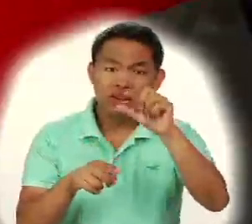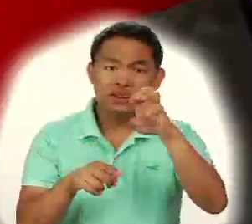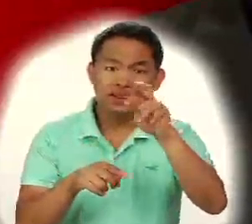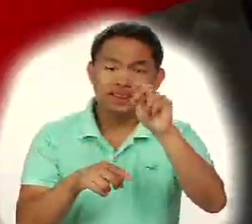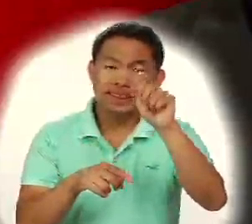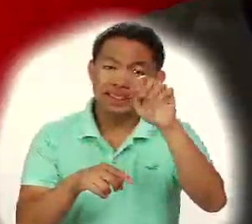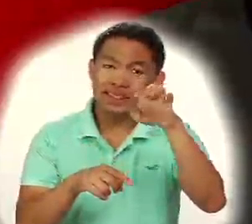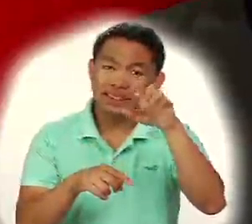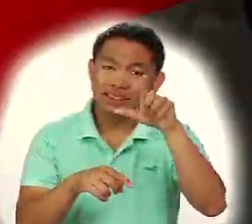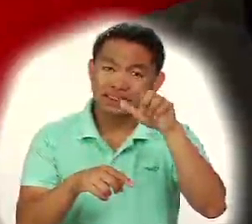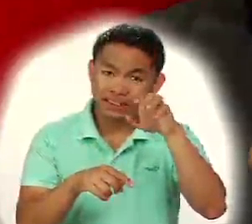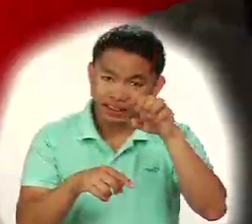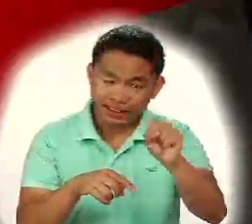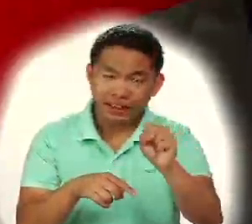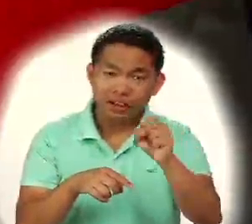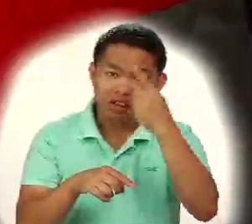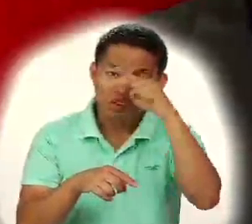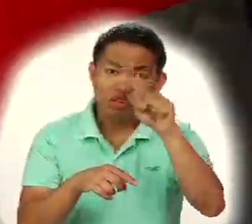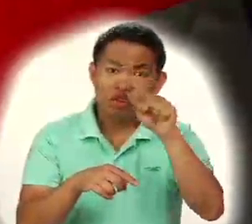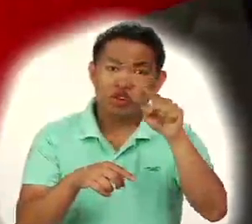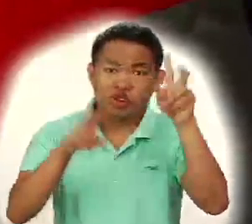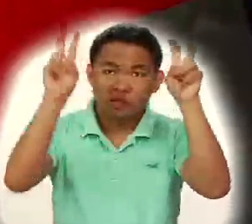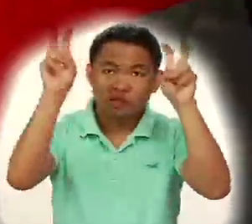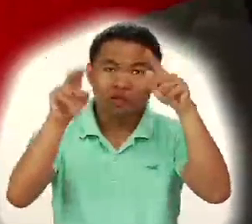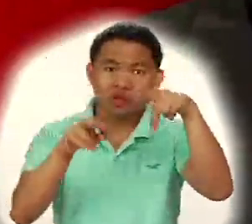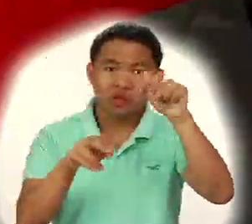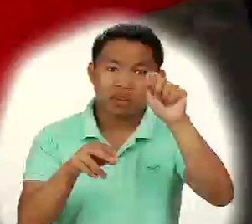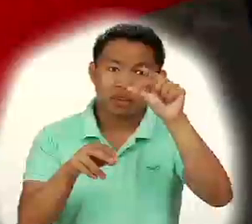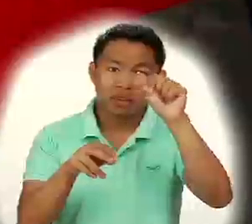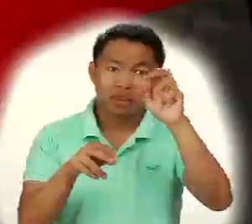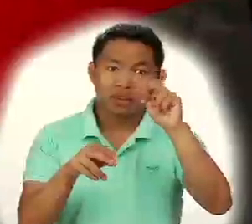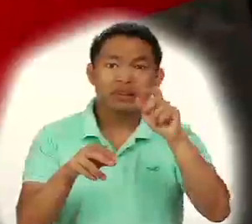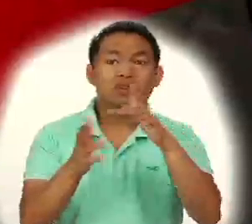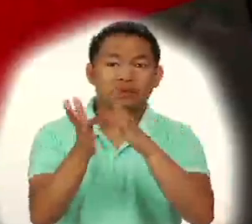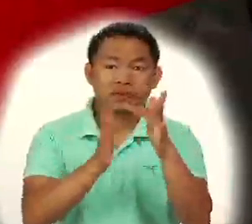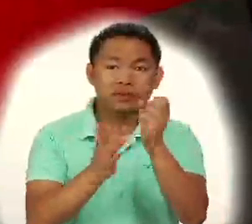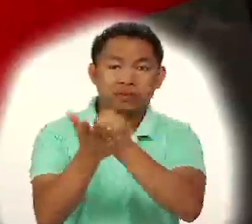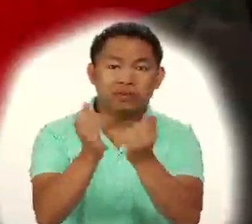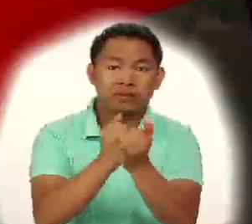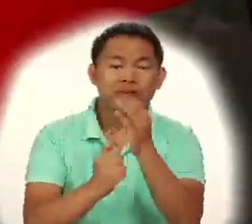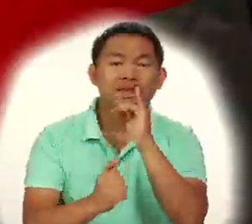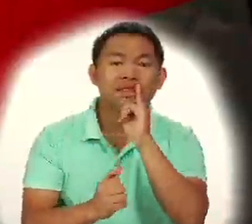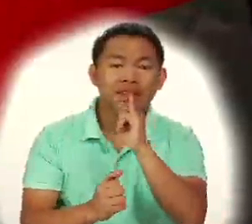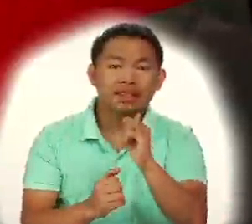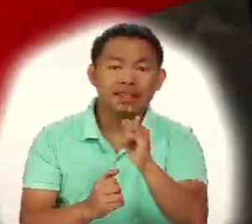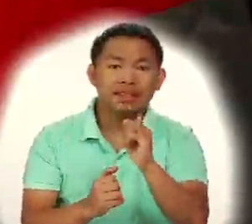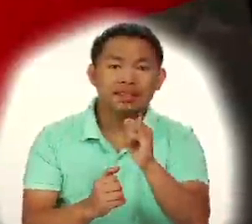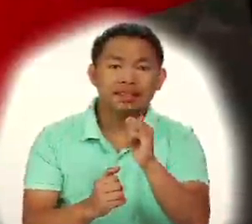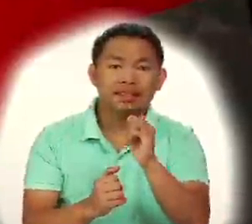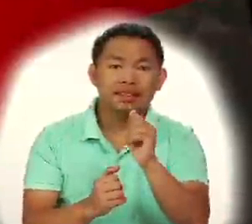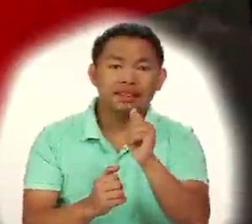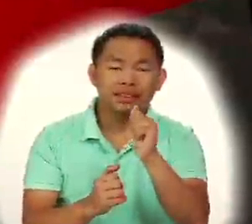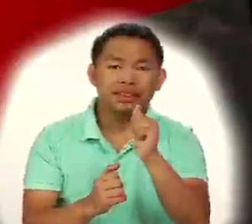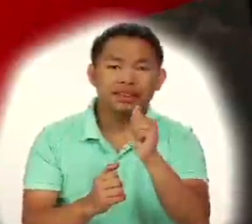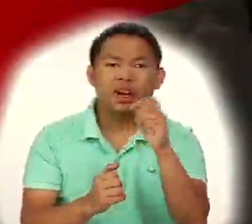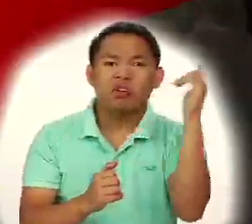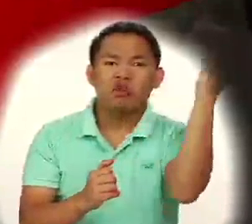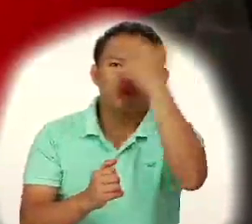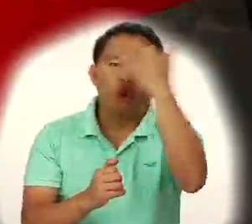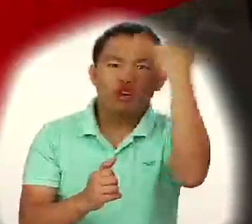Gentiles, for the so-called pagans, Jesus crucified is an absurdity.